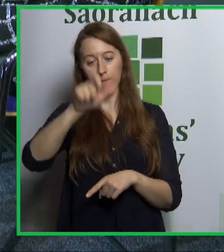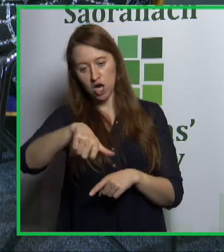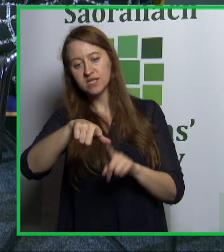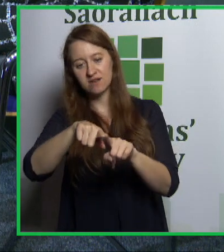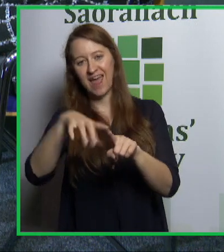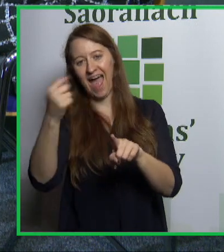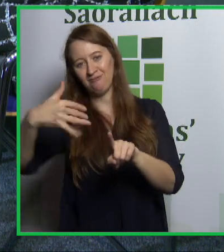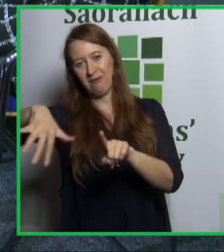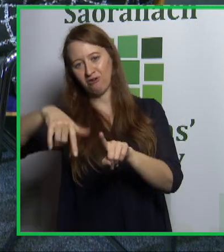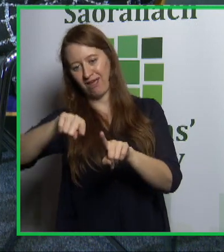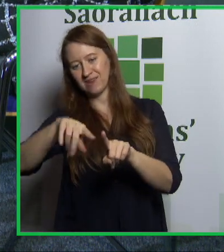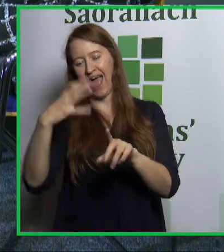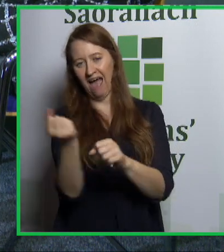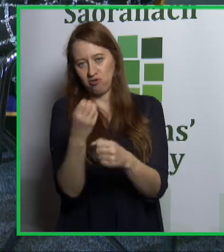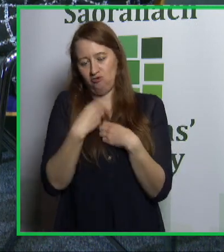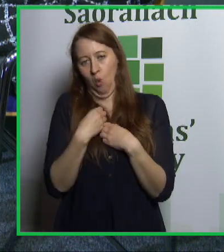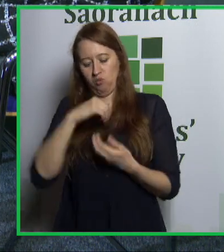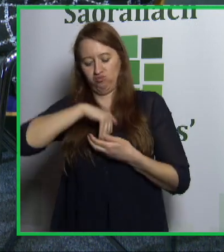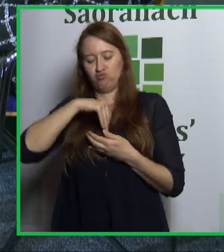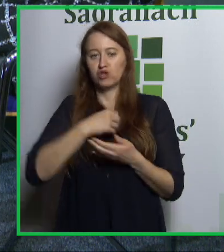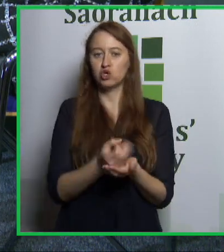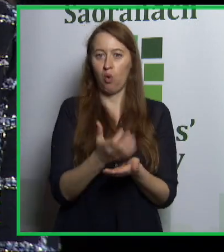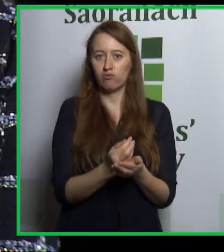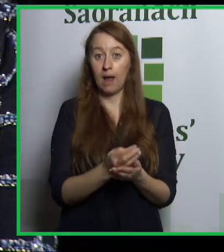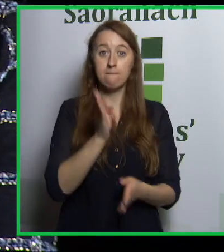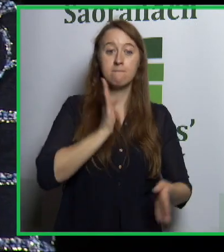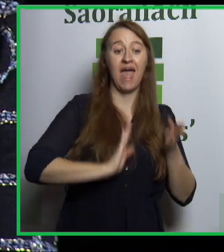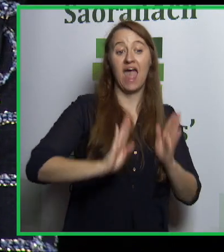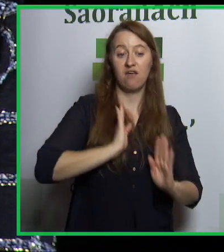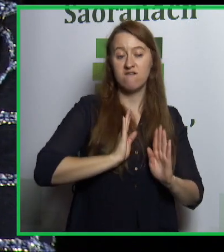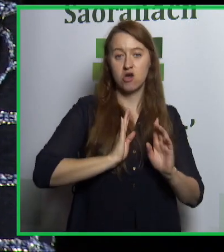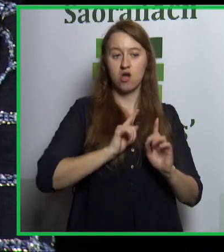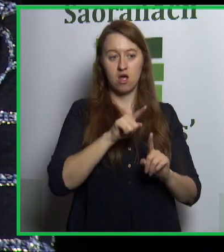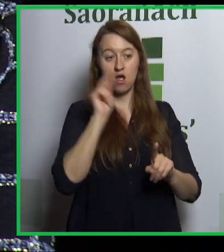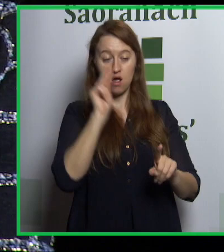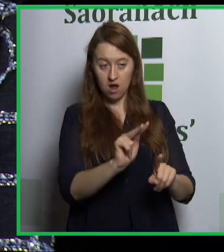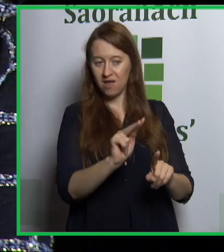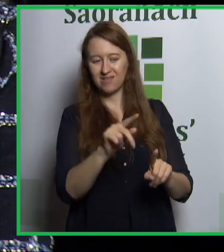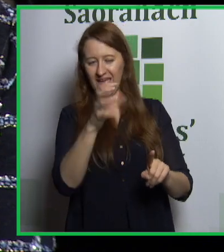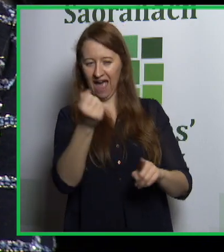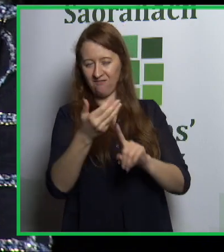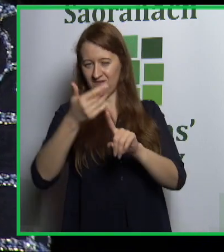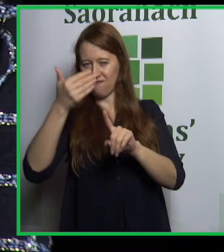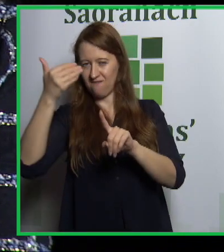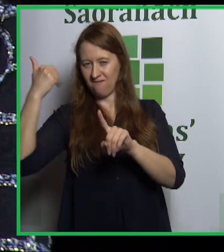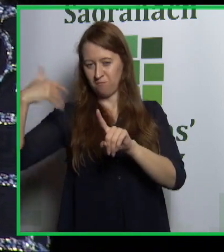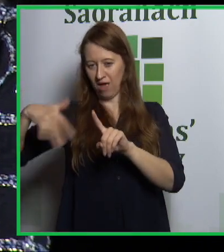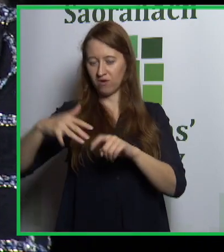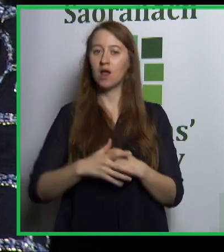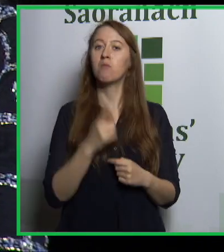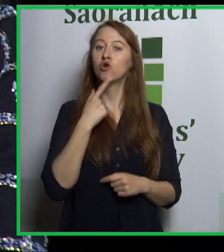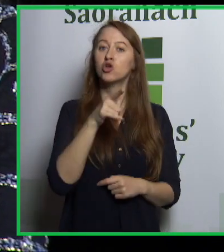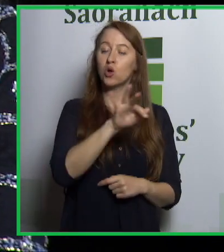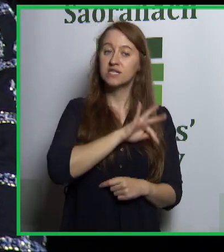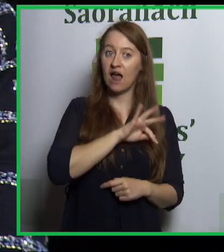see sometimes beyond people's behaviours and what they're doing or what the record says about them. And I know that you're still struggling. Like, you're one